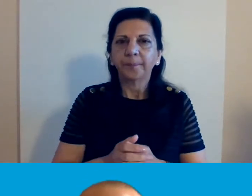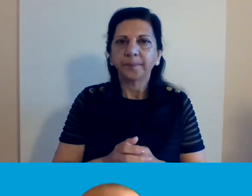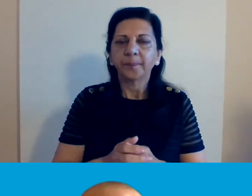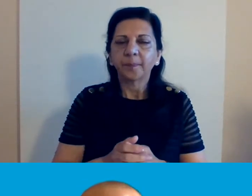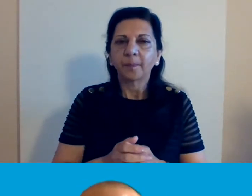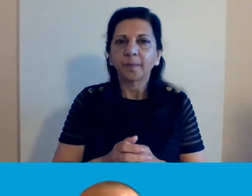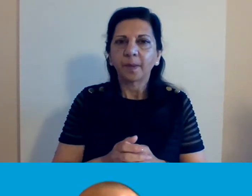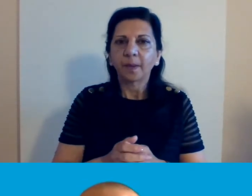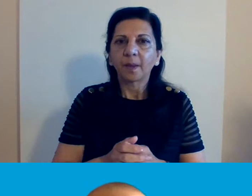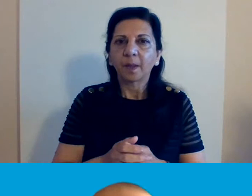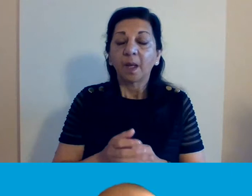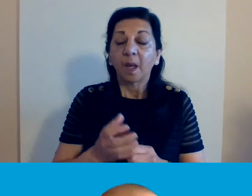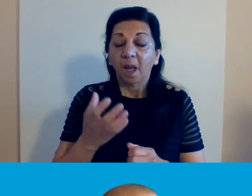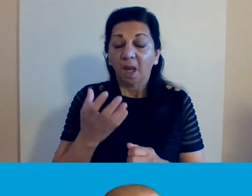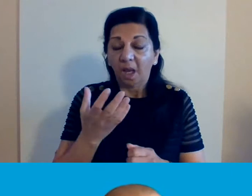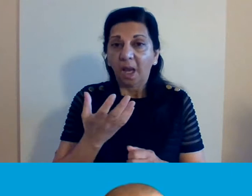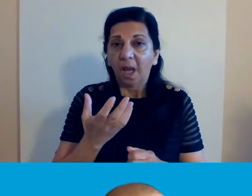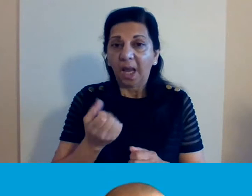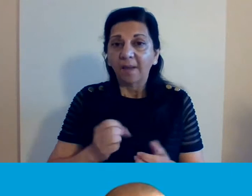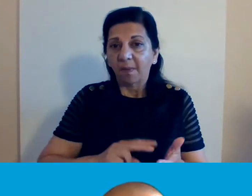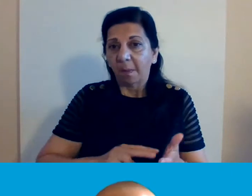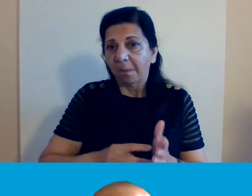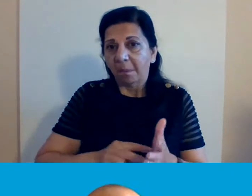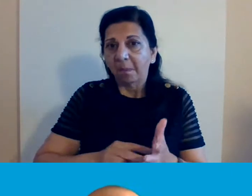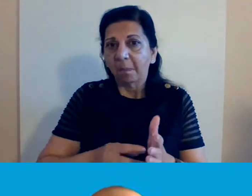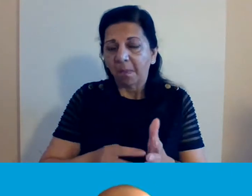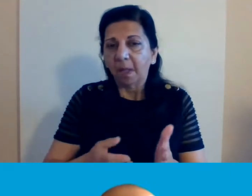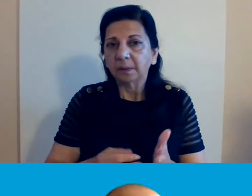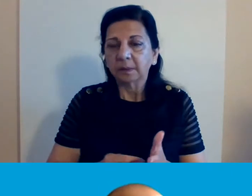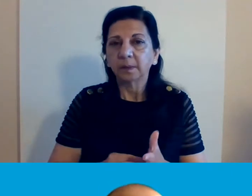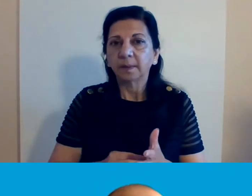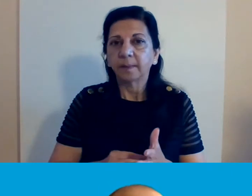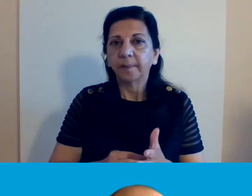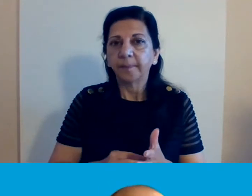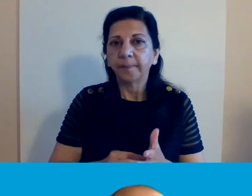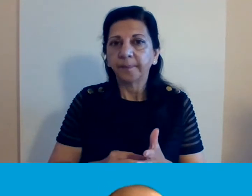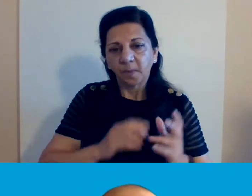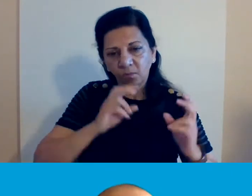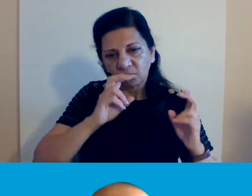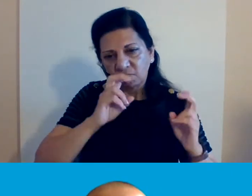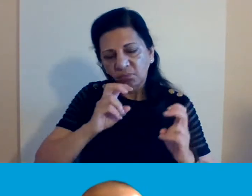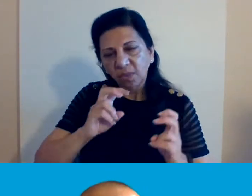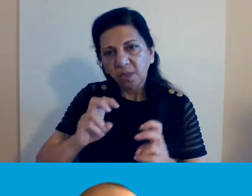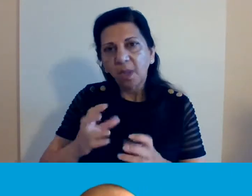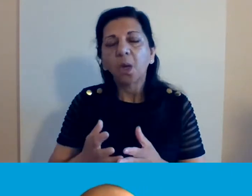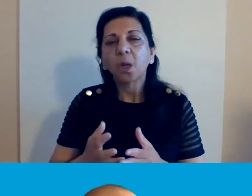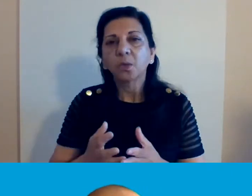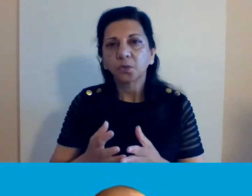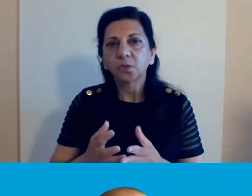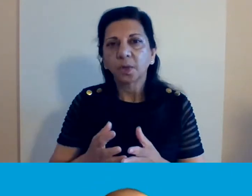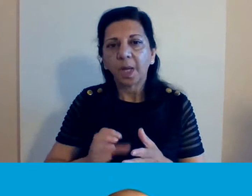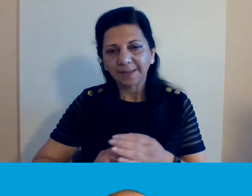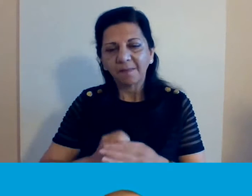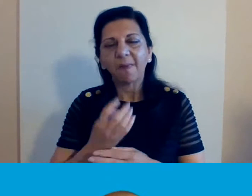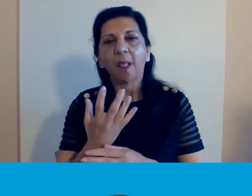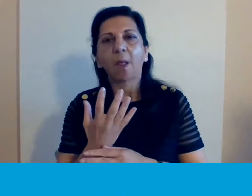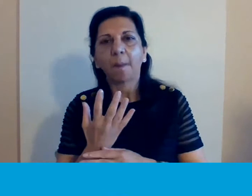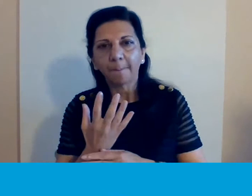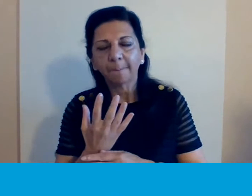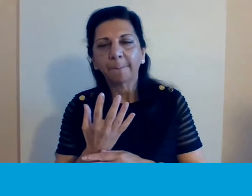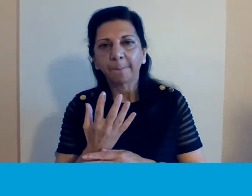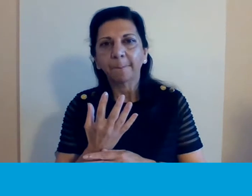COVID planning cell at the moment, that is looking to develop operational plans as to how we would